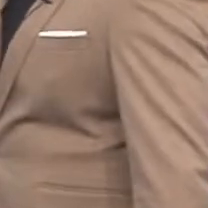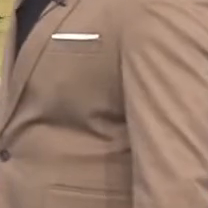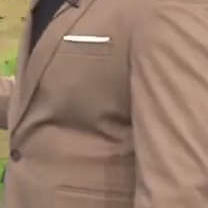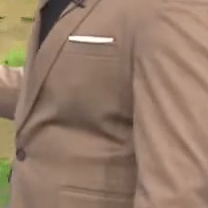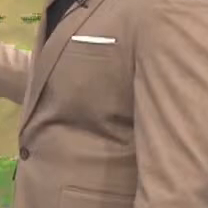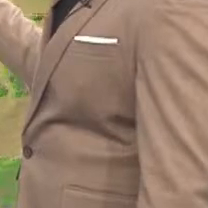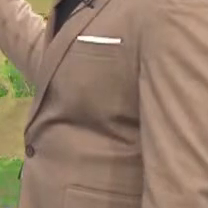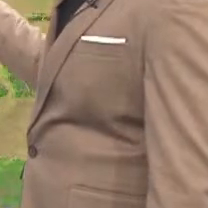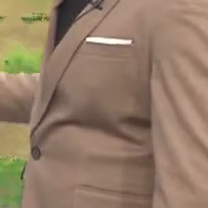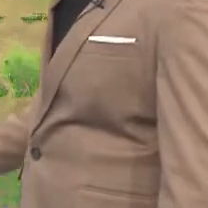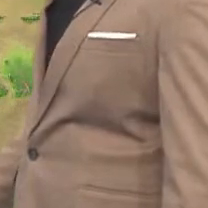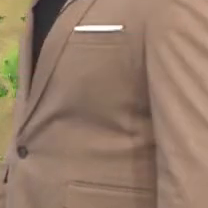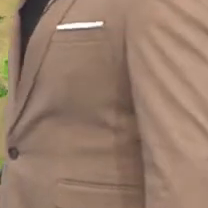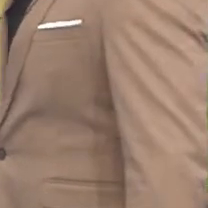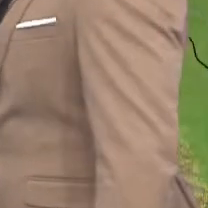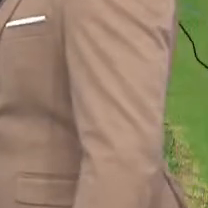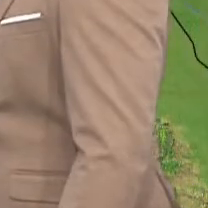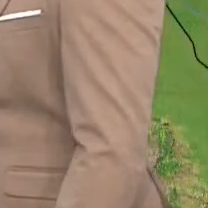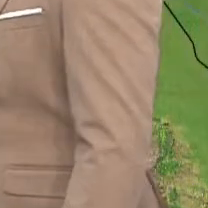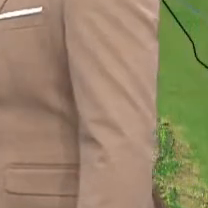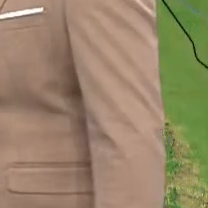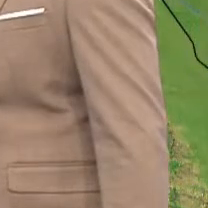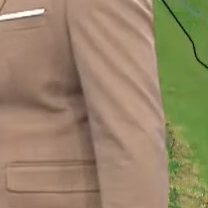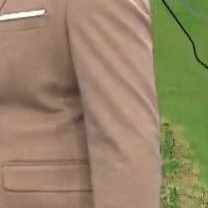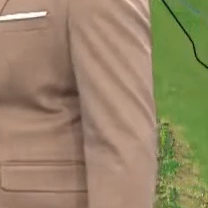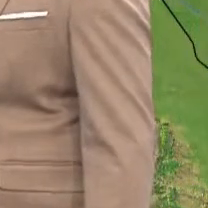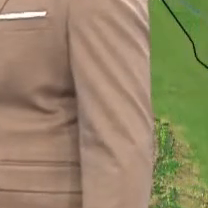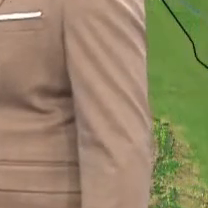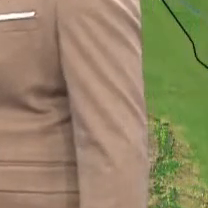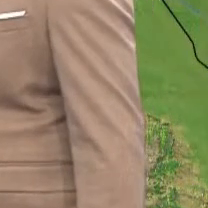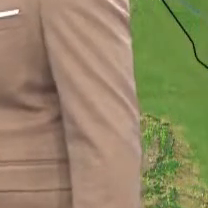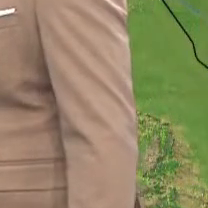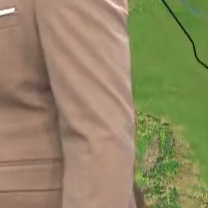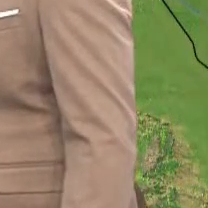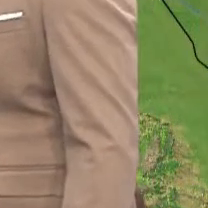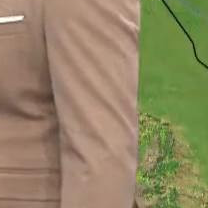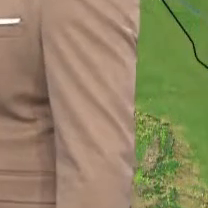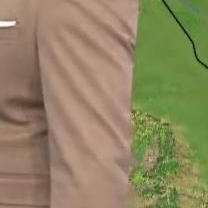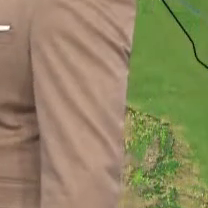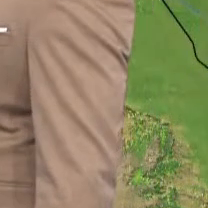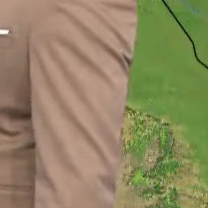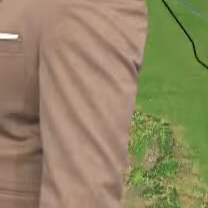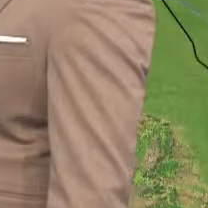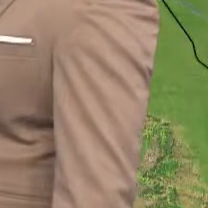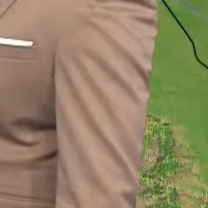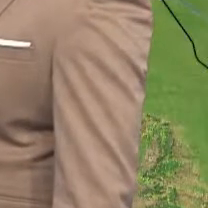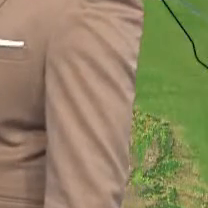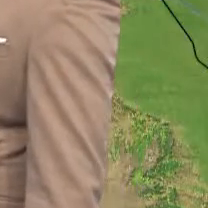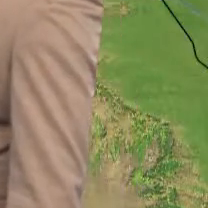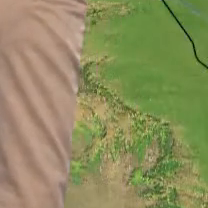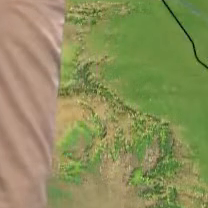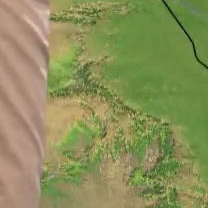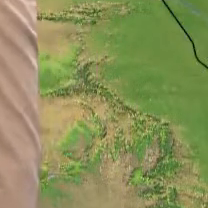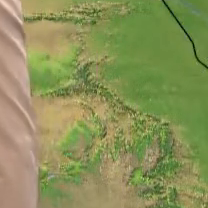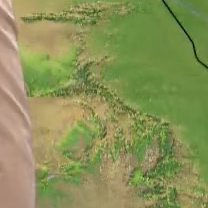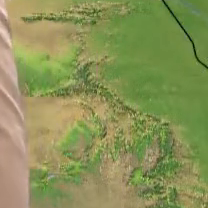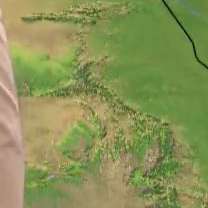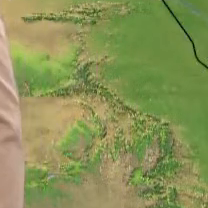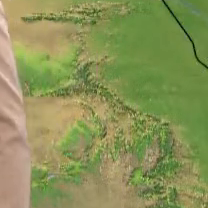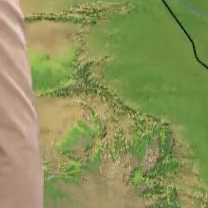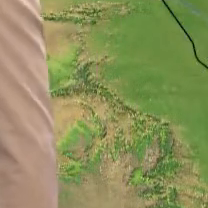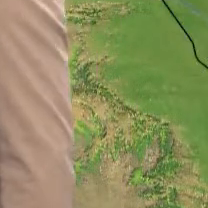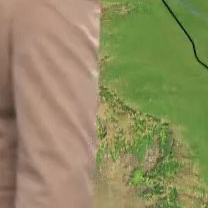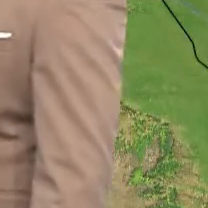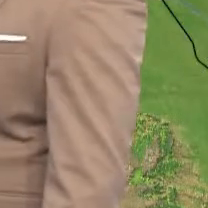Gatlenkwane, Southern, Central, and Northeast, with minimums ranging from 14 to 15 degrees Celsius. But over Northern Central, Chobe, and Ngamiland, we're expecting